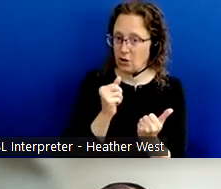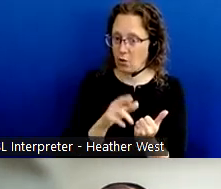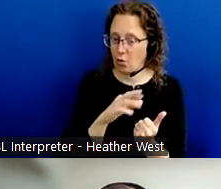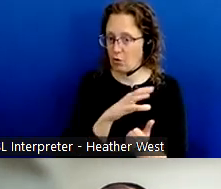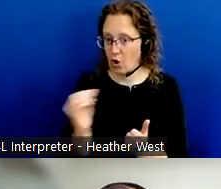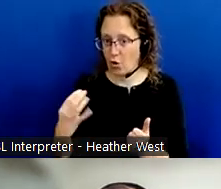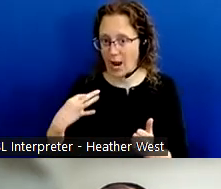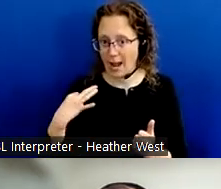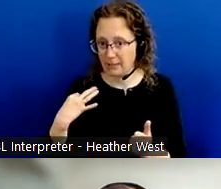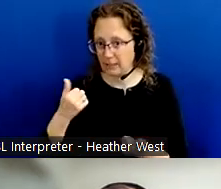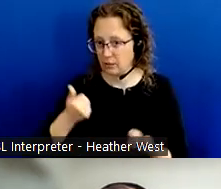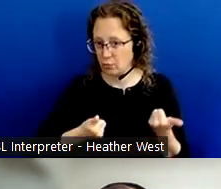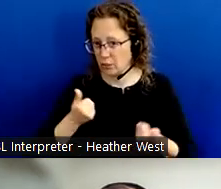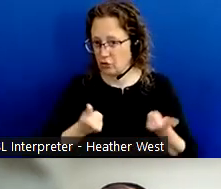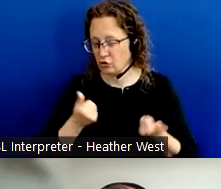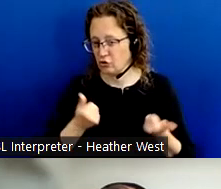co-applicant. And